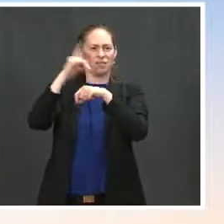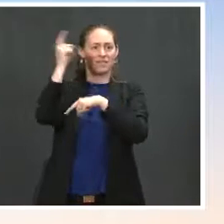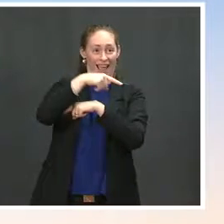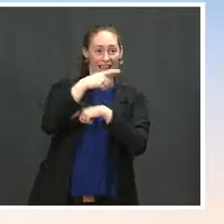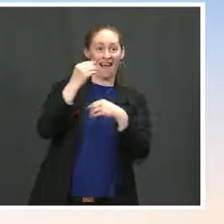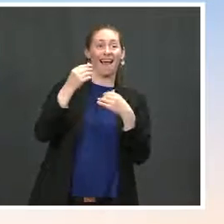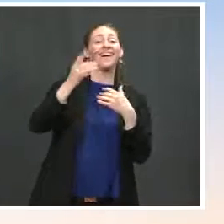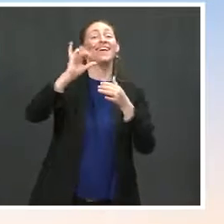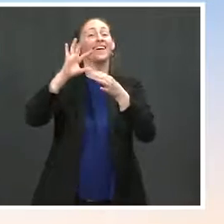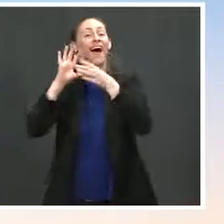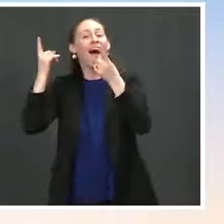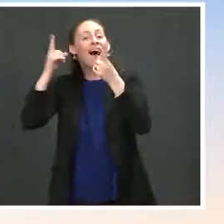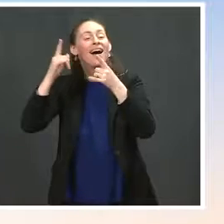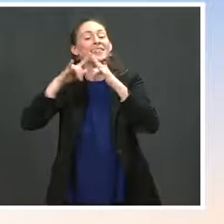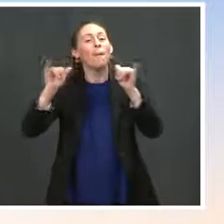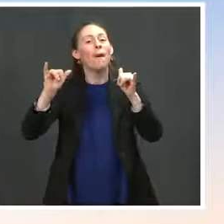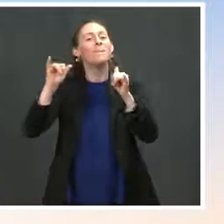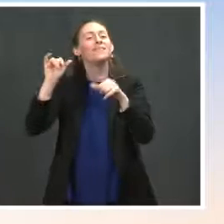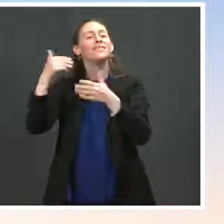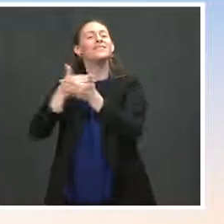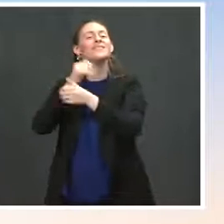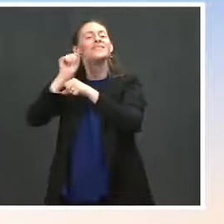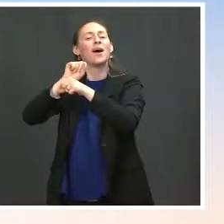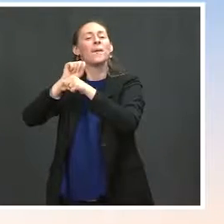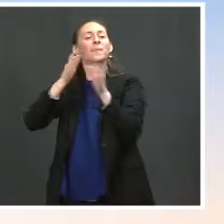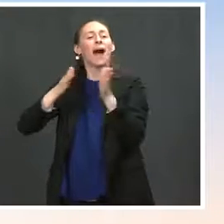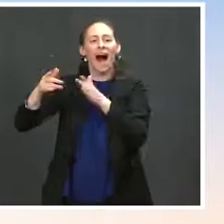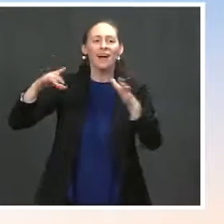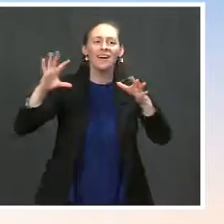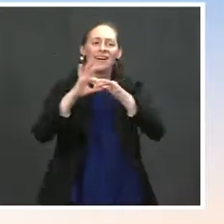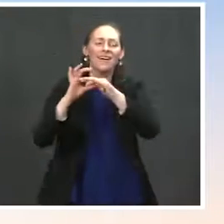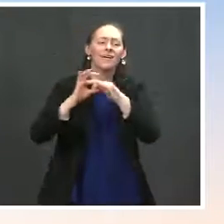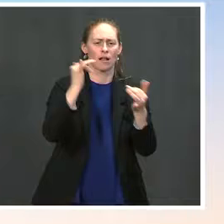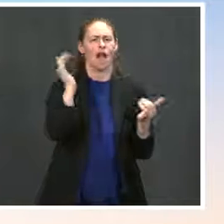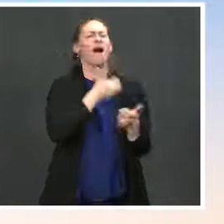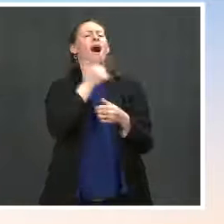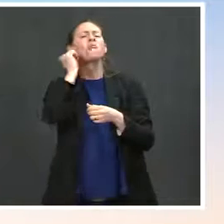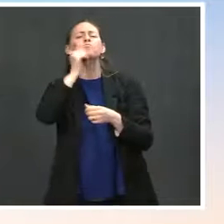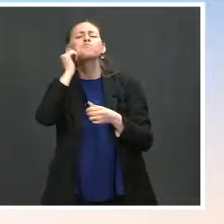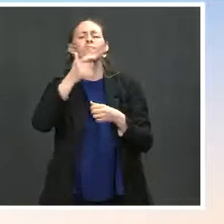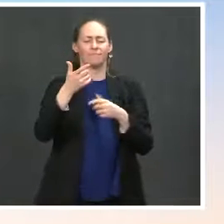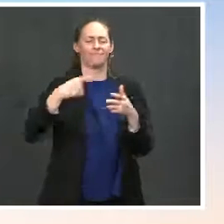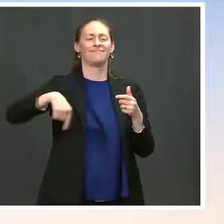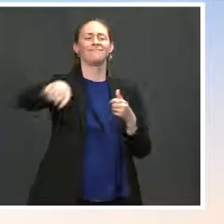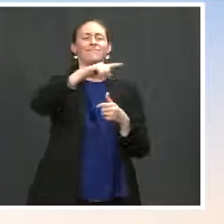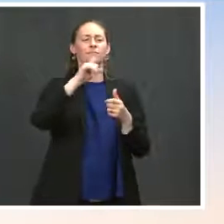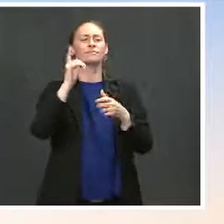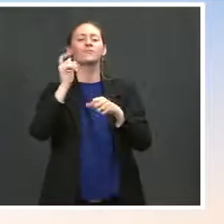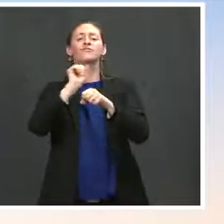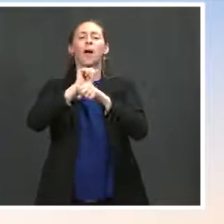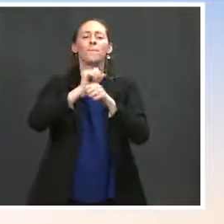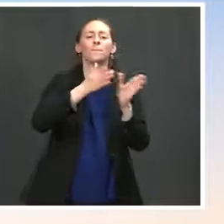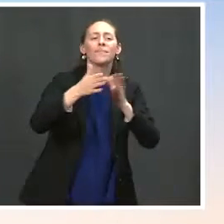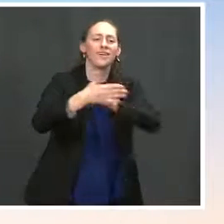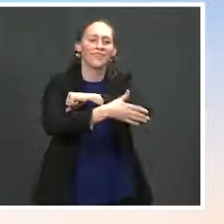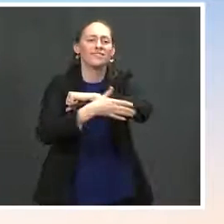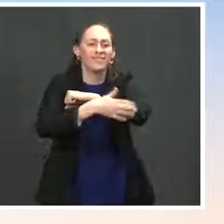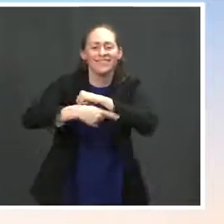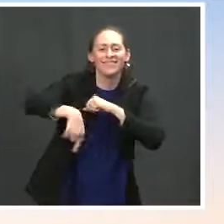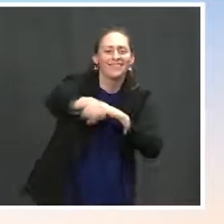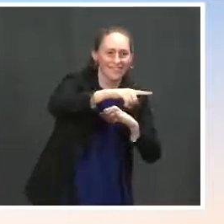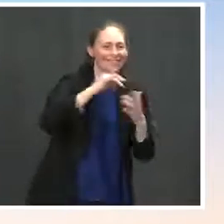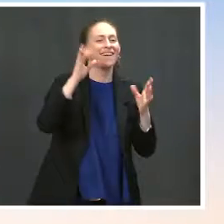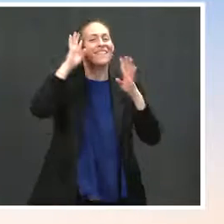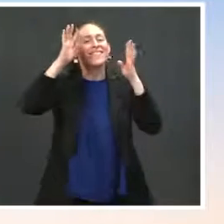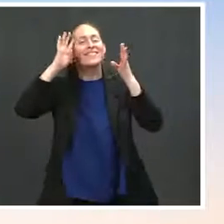week has been Infrastructure Week and Innovation Week. We've marshaled the whole of government, the fantastic cabinet,